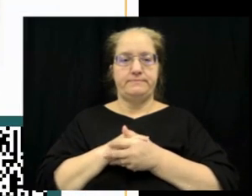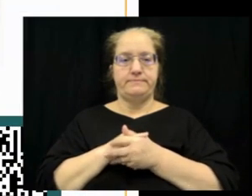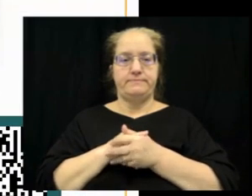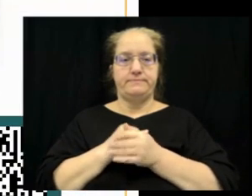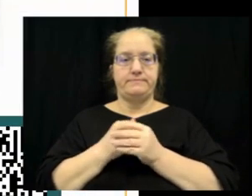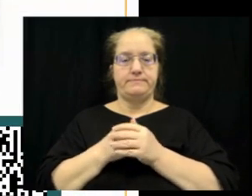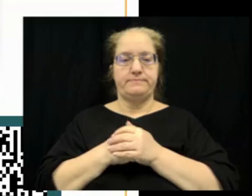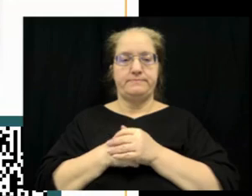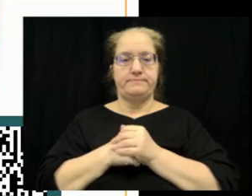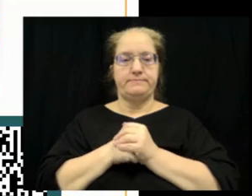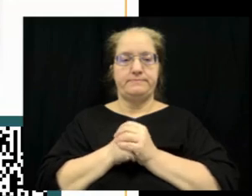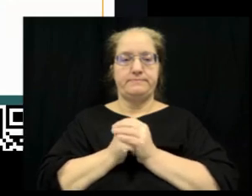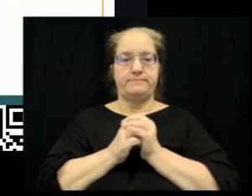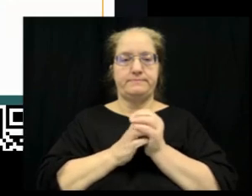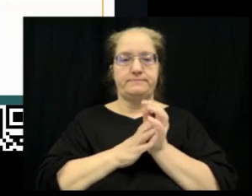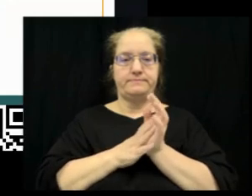see my desktop?